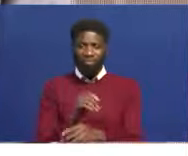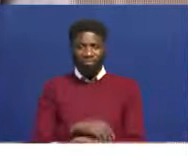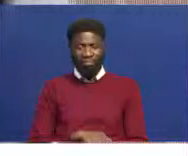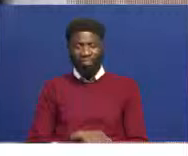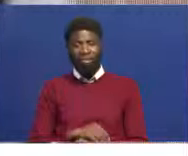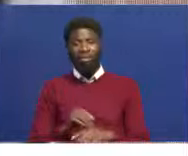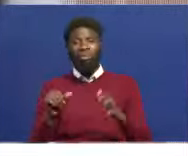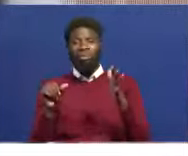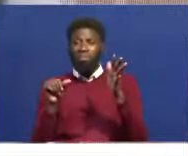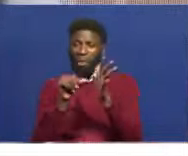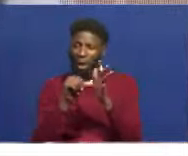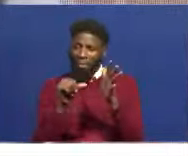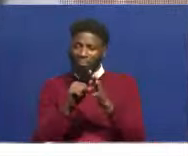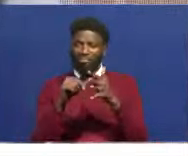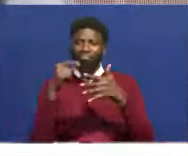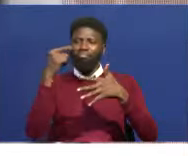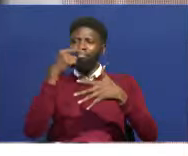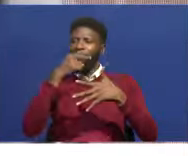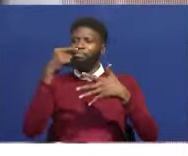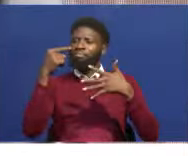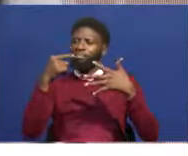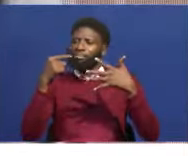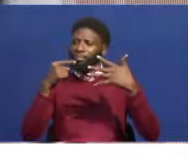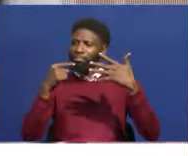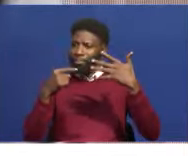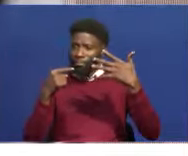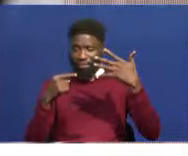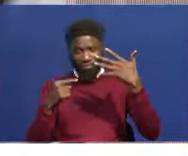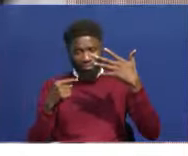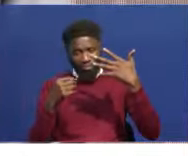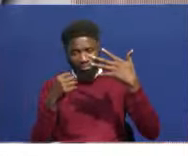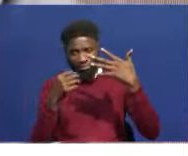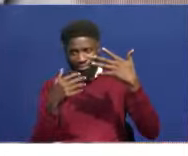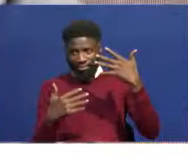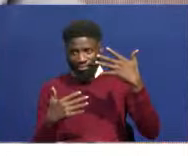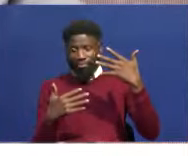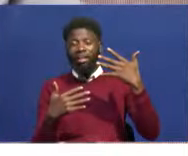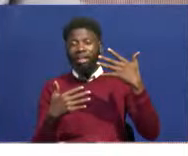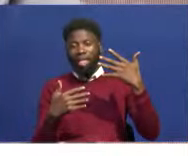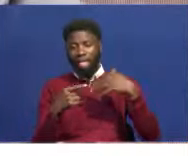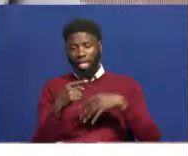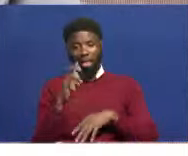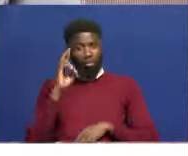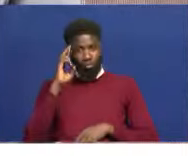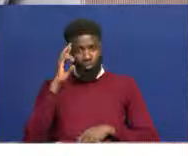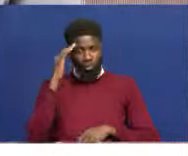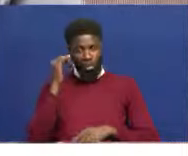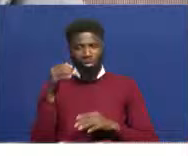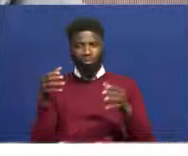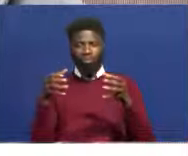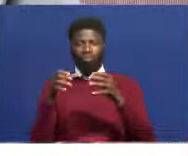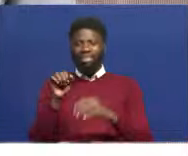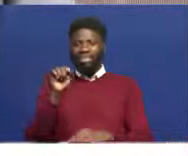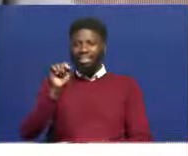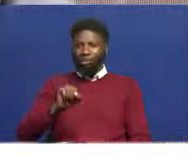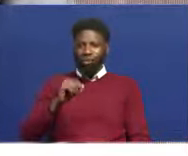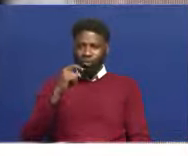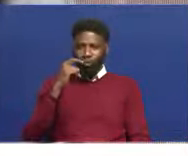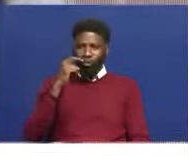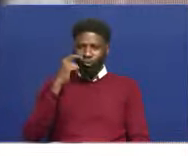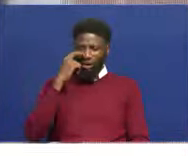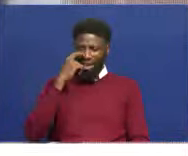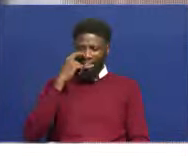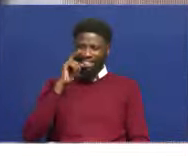South Sudanese to put their heads together, to dialogue and find solutions.